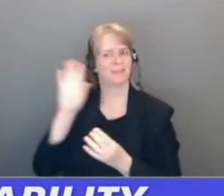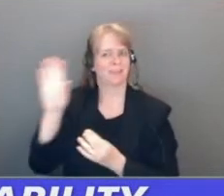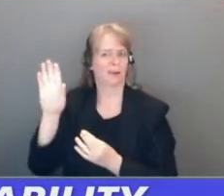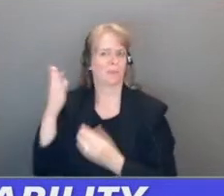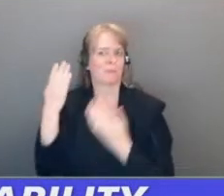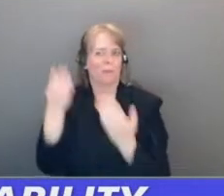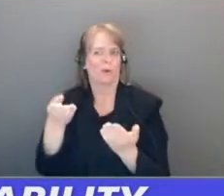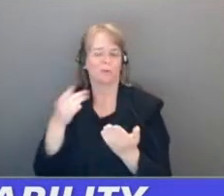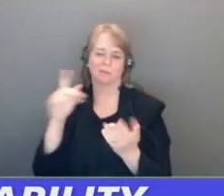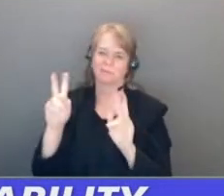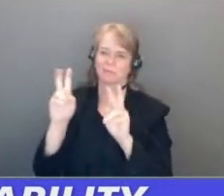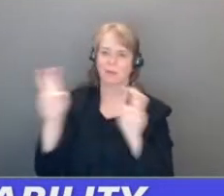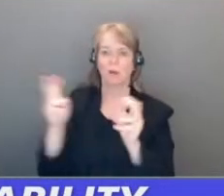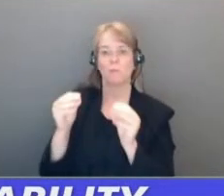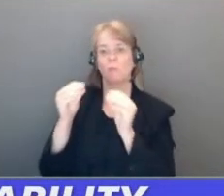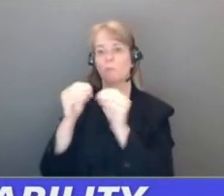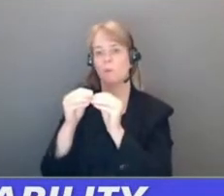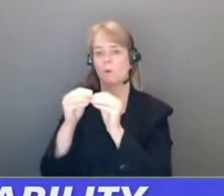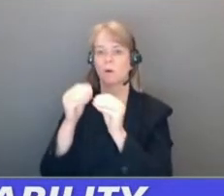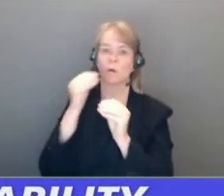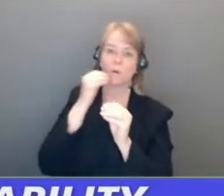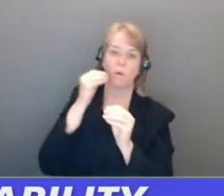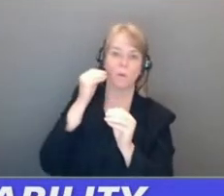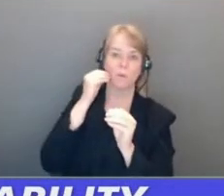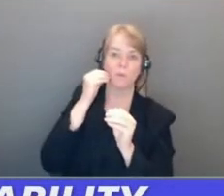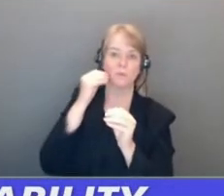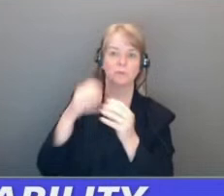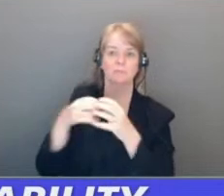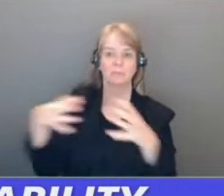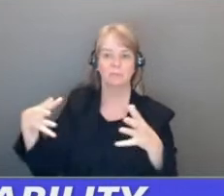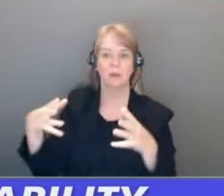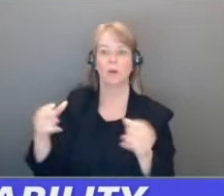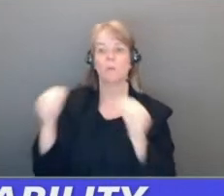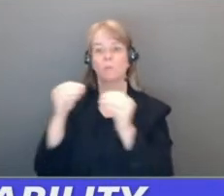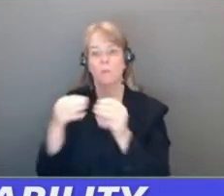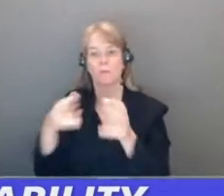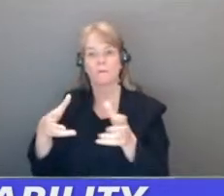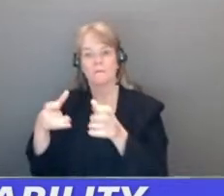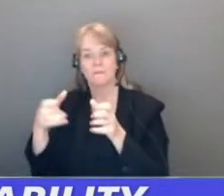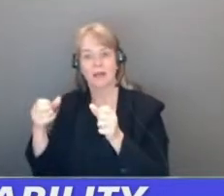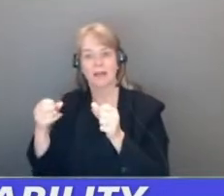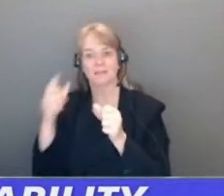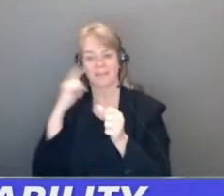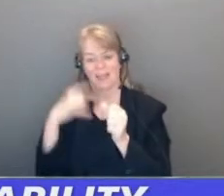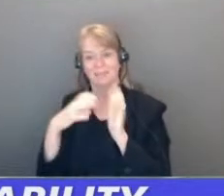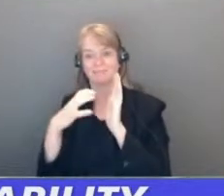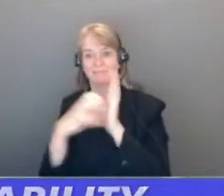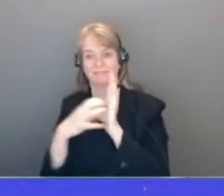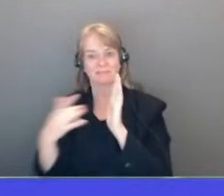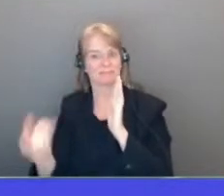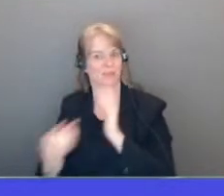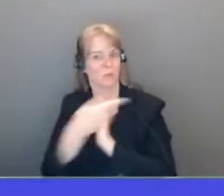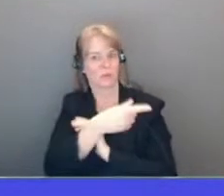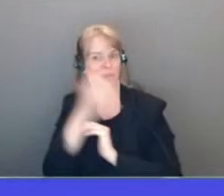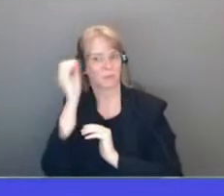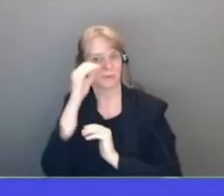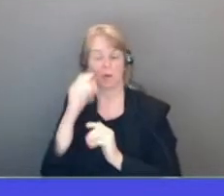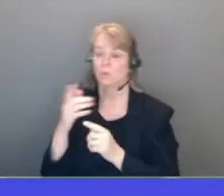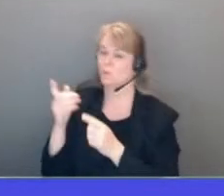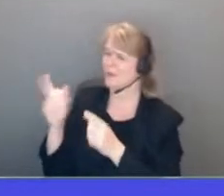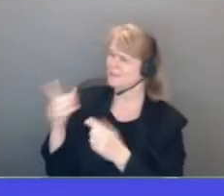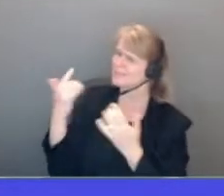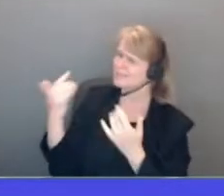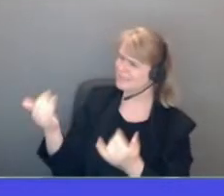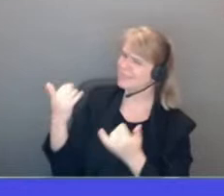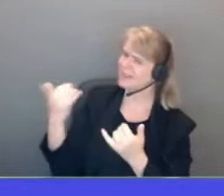what we've heard from staff about what it could mean for our city? Well, I think it was you that had the story today in the Citizen that really